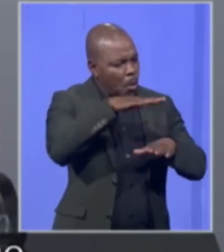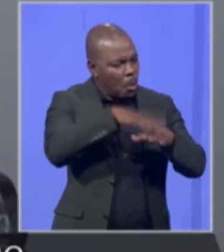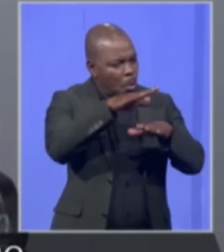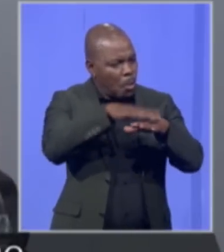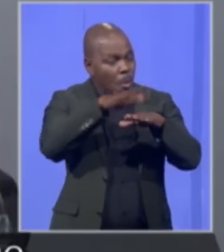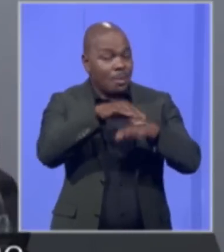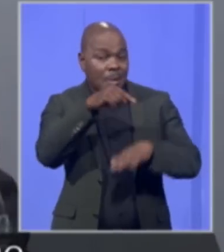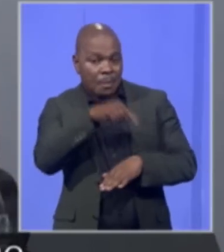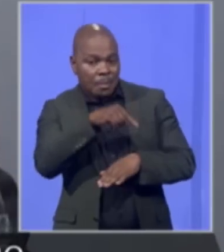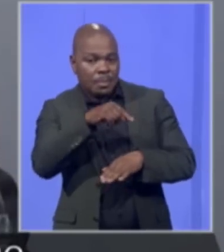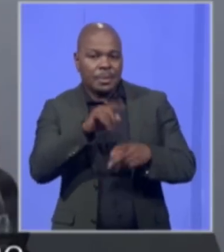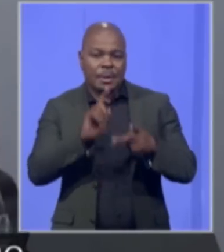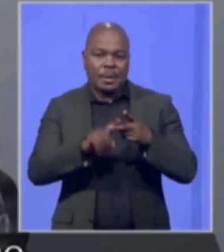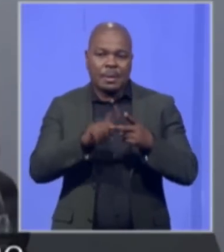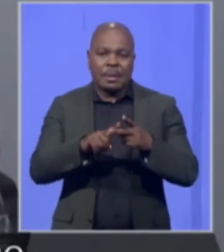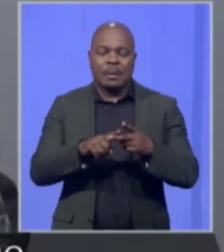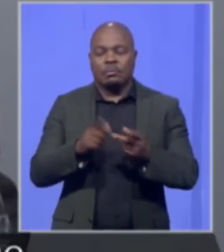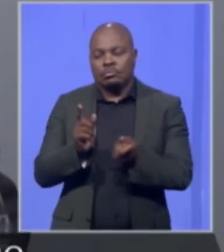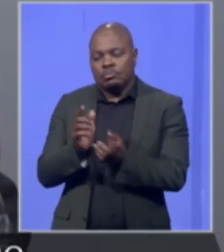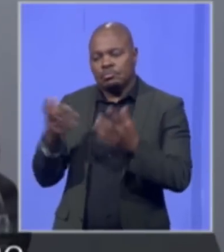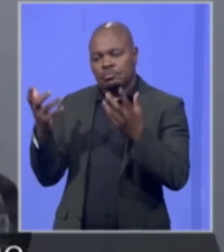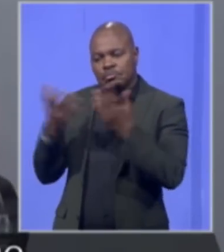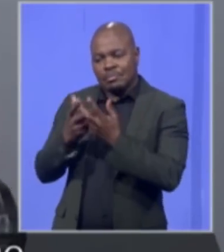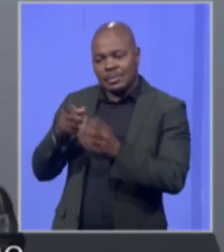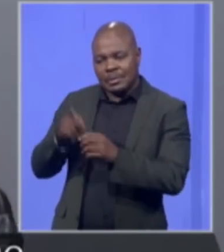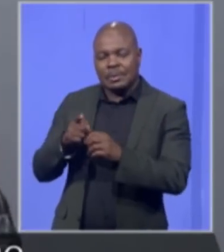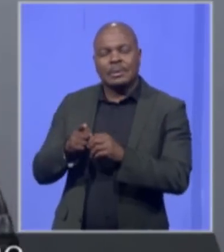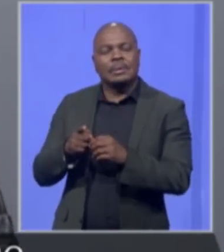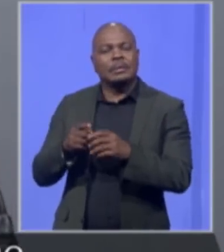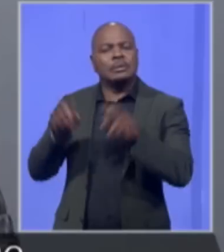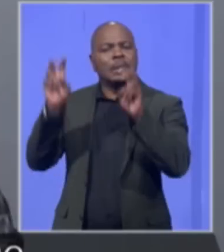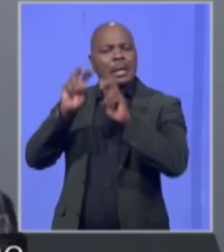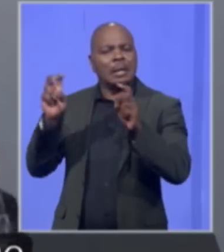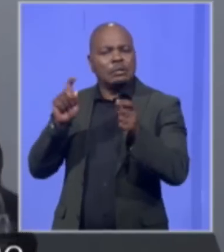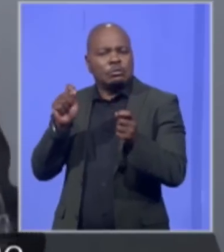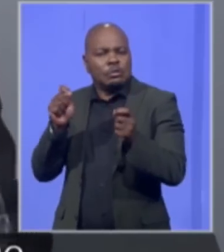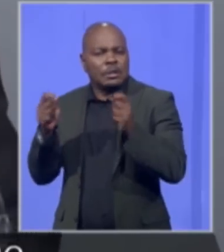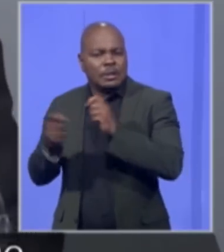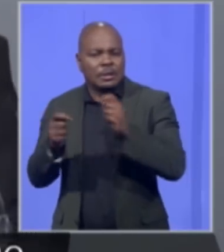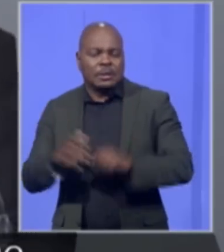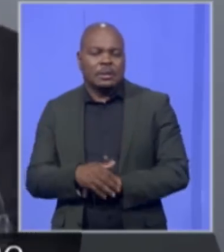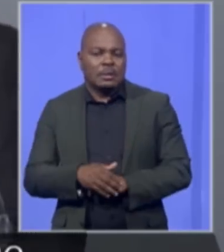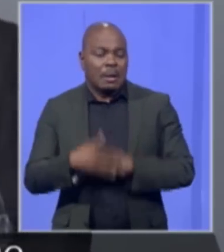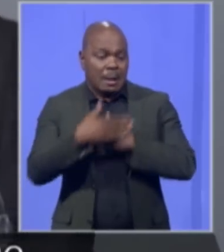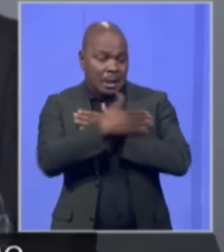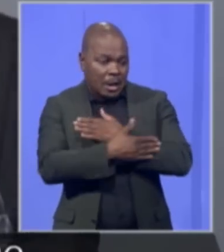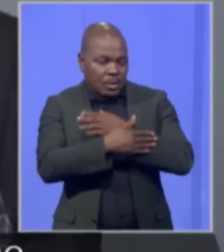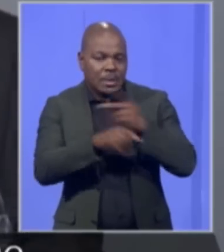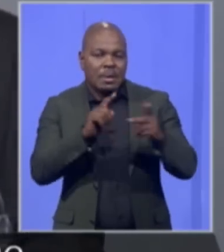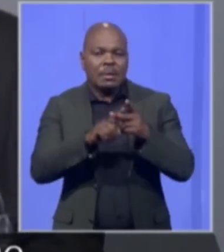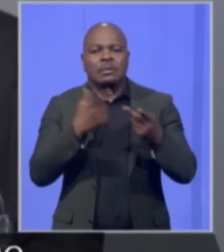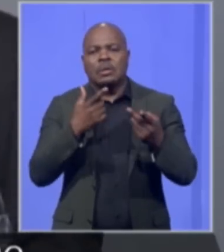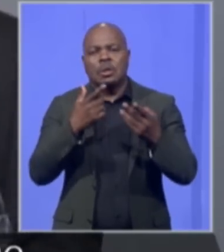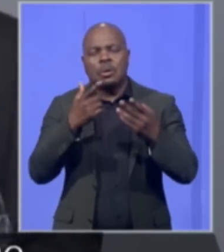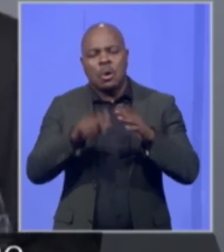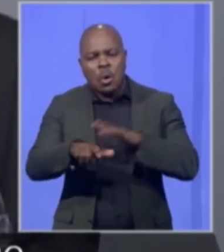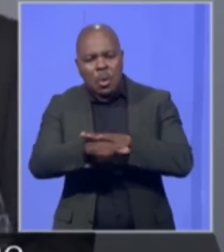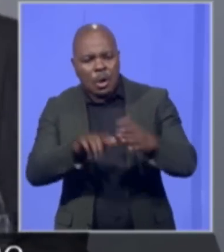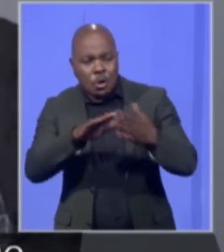the needs of the energy transition, the countries and local economies or